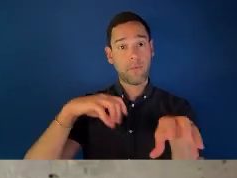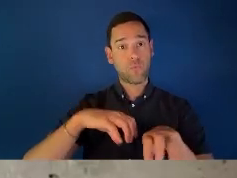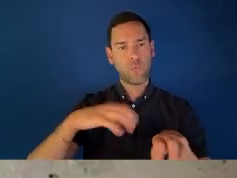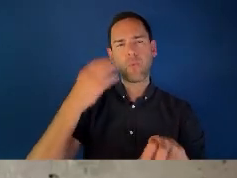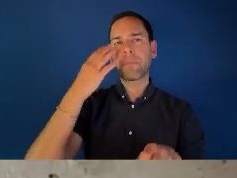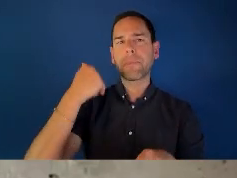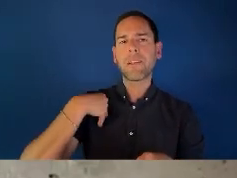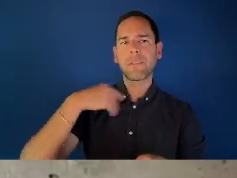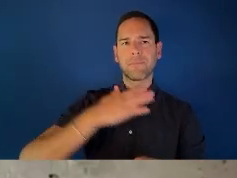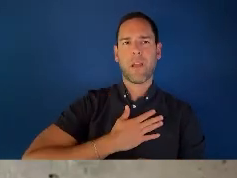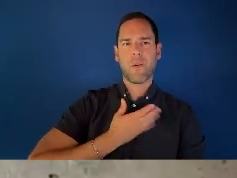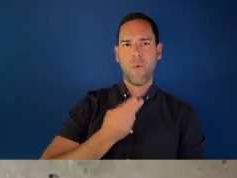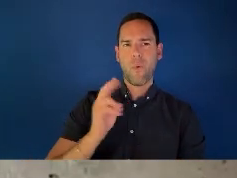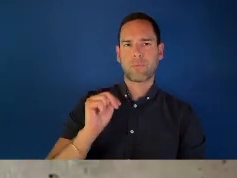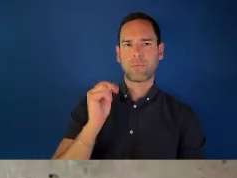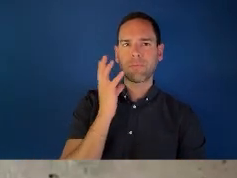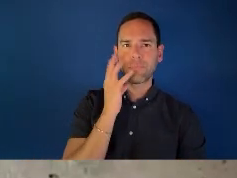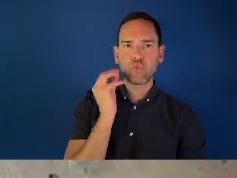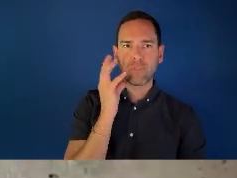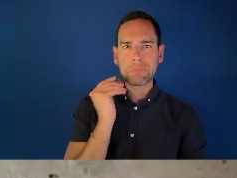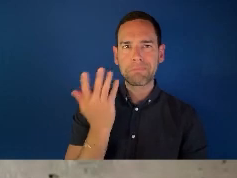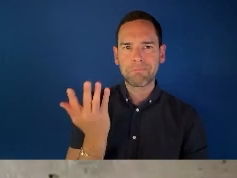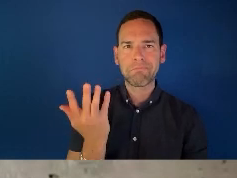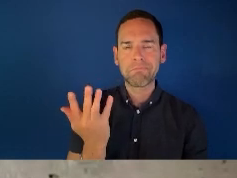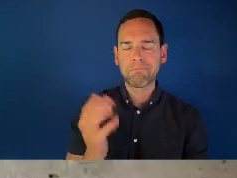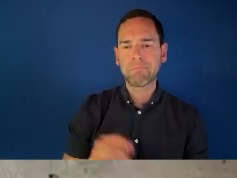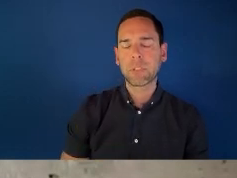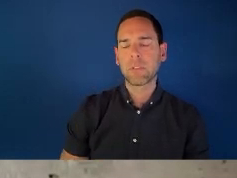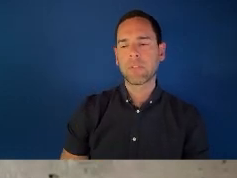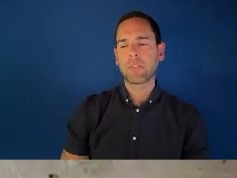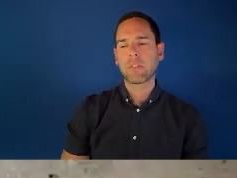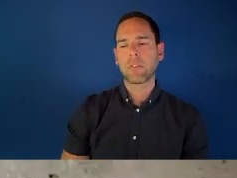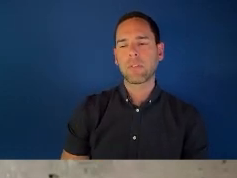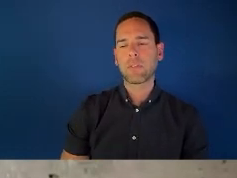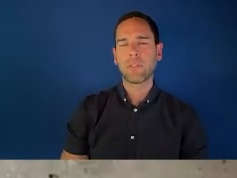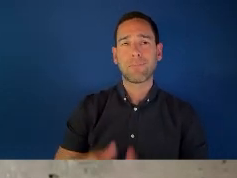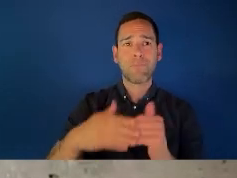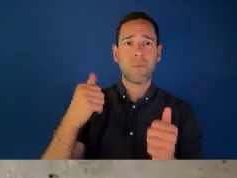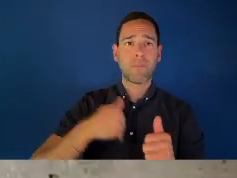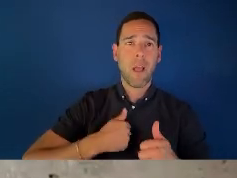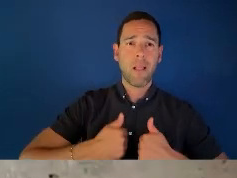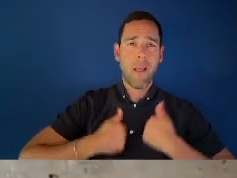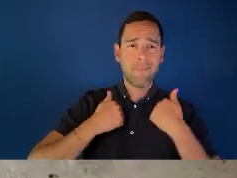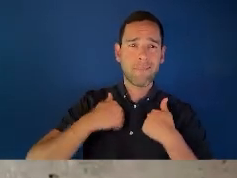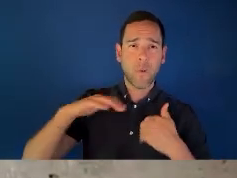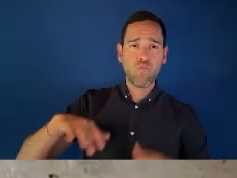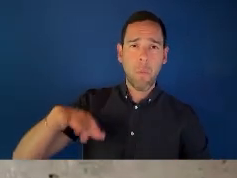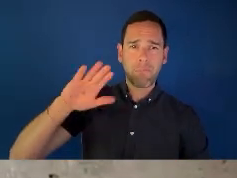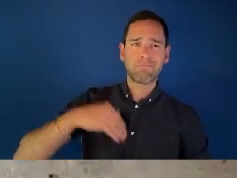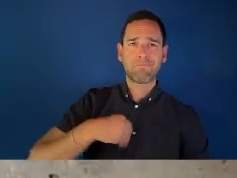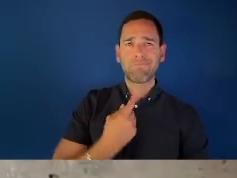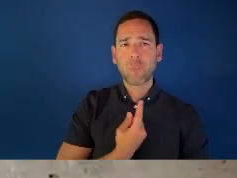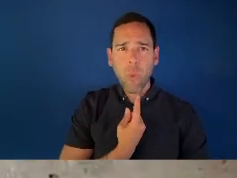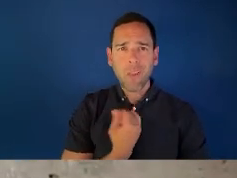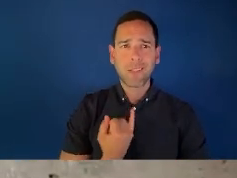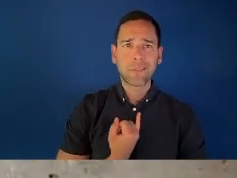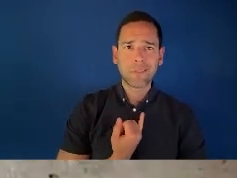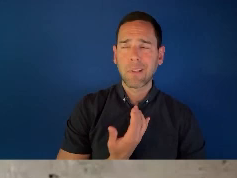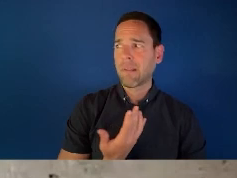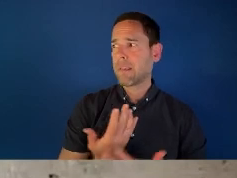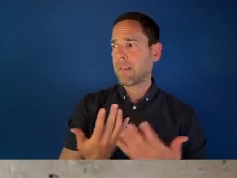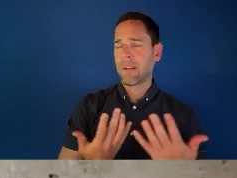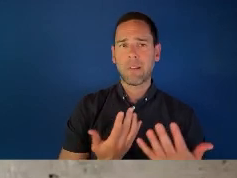with school, and I was struggling with friends, and I was struggling with mental illness,